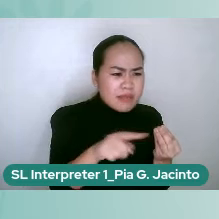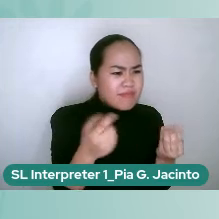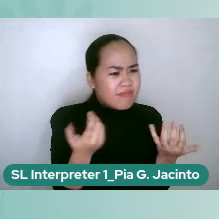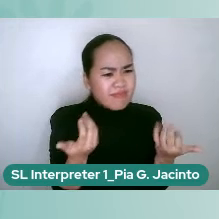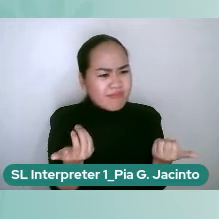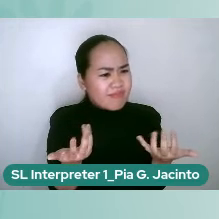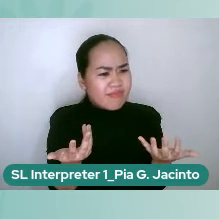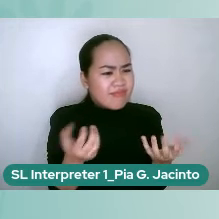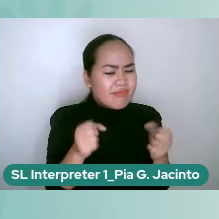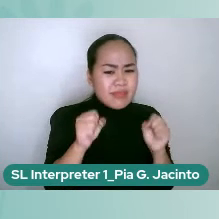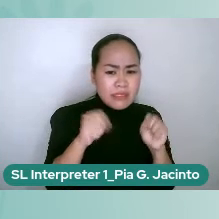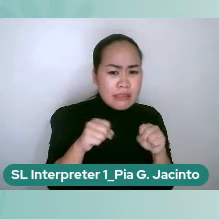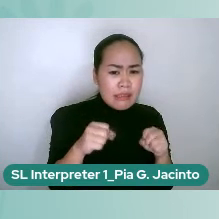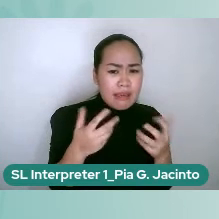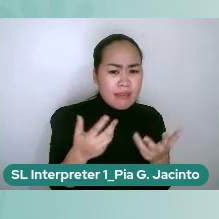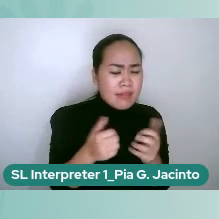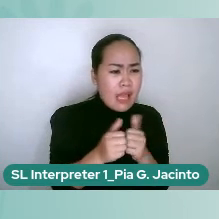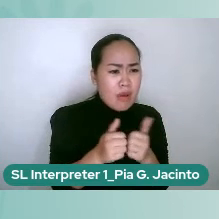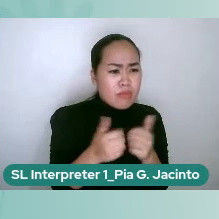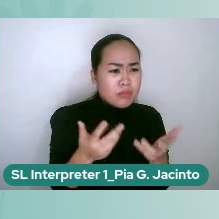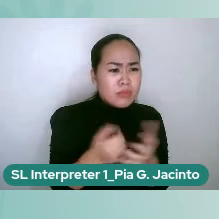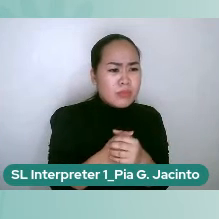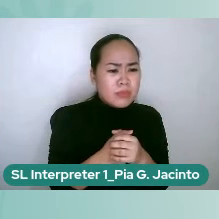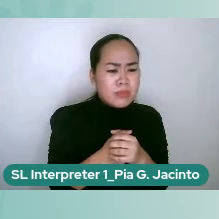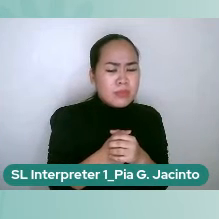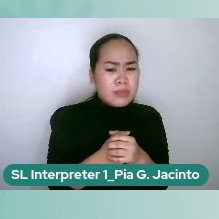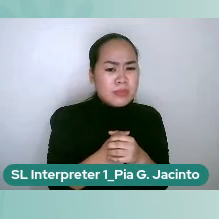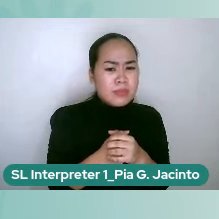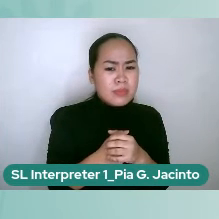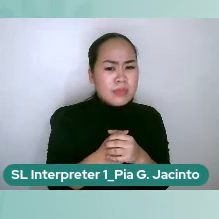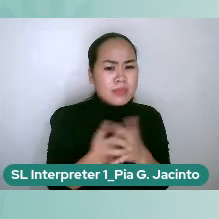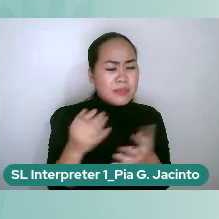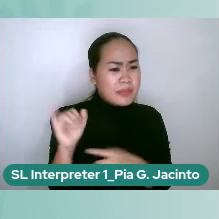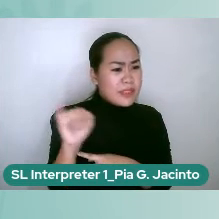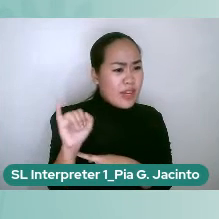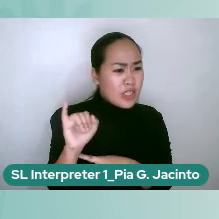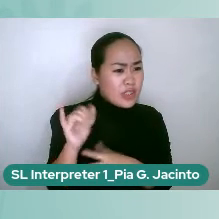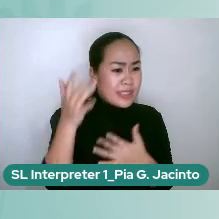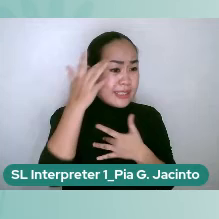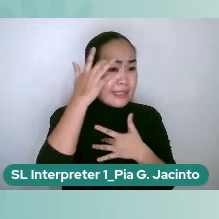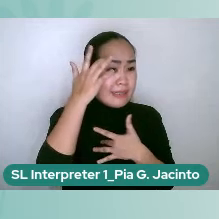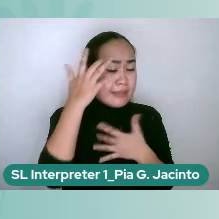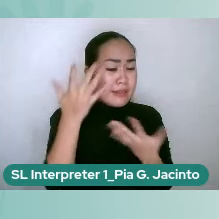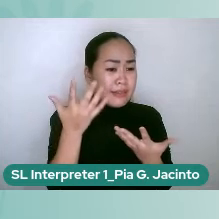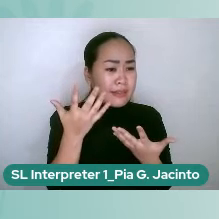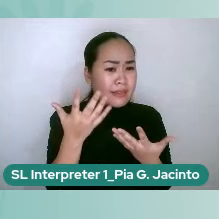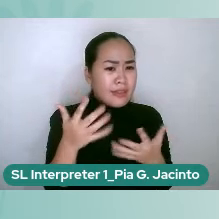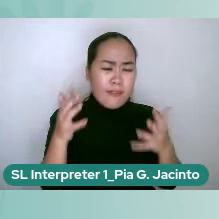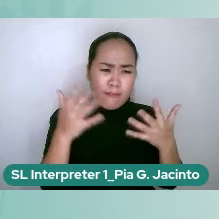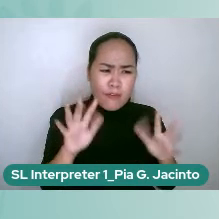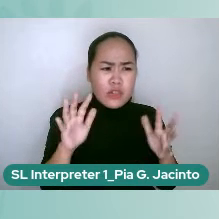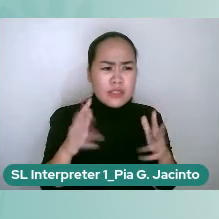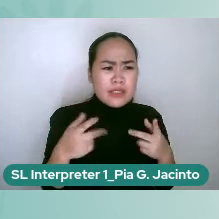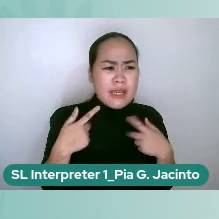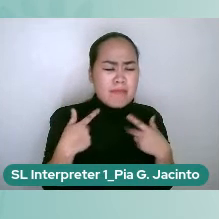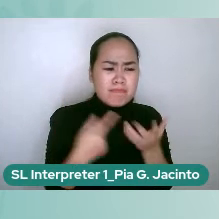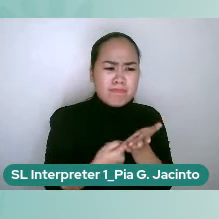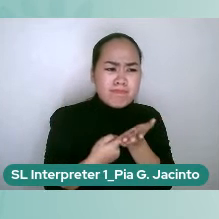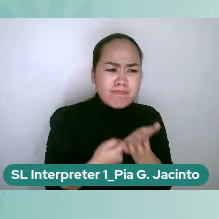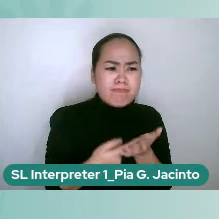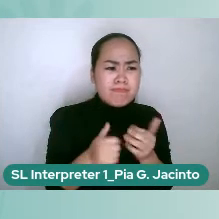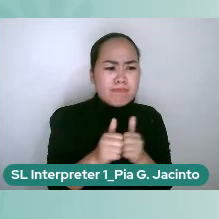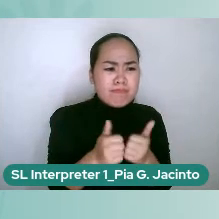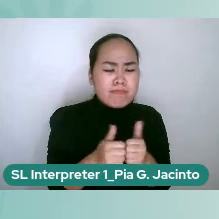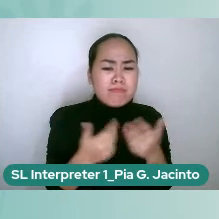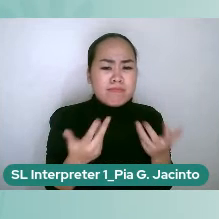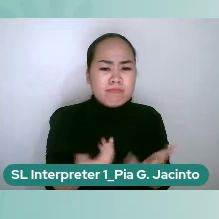cancer? Would it hit a certain threshold that we've seen for infectious diseases? After much deliberation and an